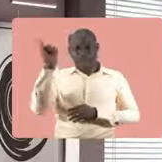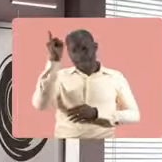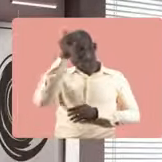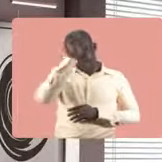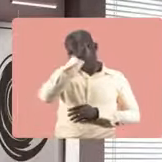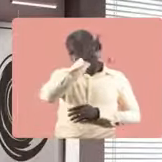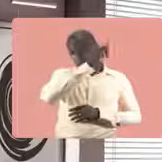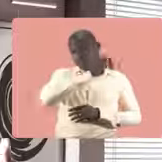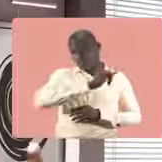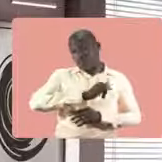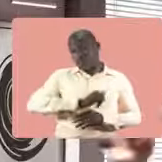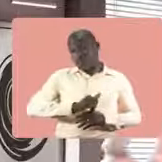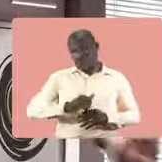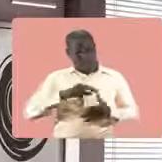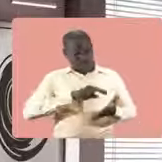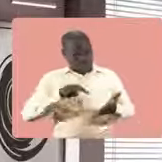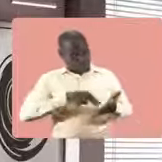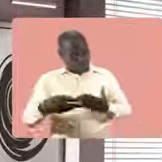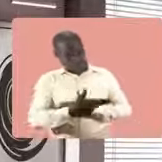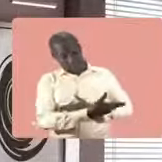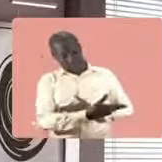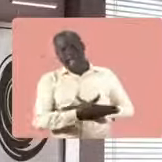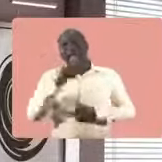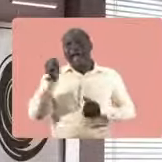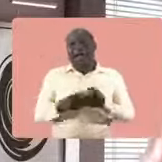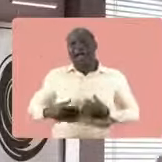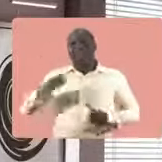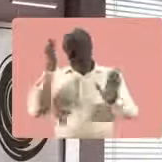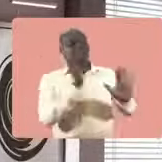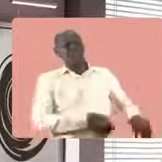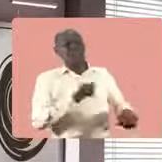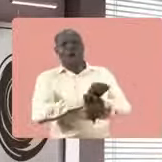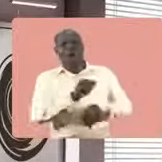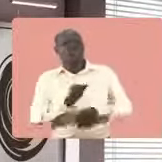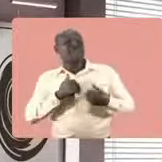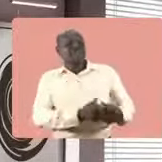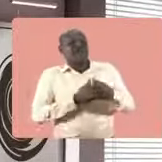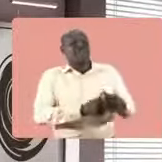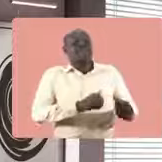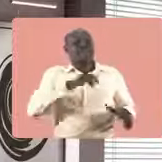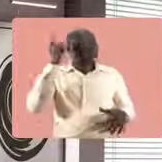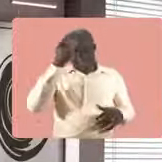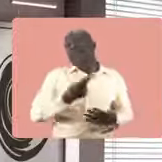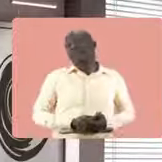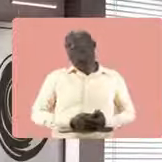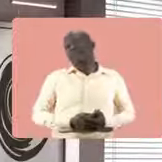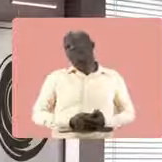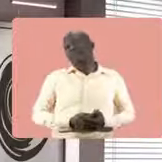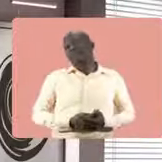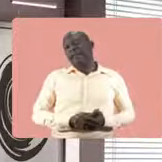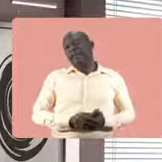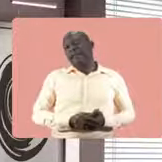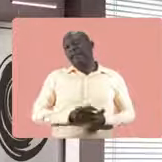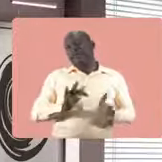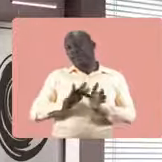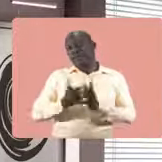fool. Obie jana dumaye akwa kwura politics ene enem sika. Enti na Bible sa menche o ma na dwen